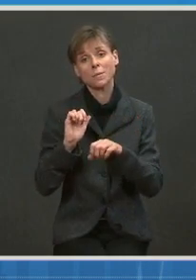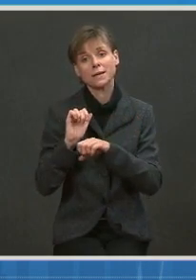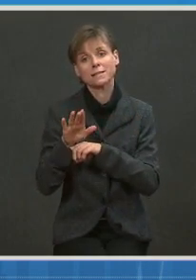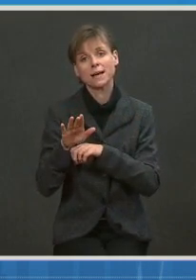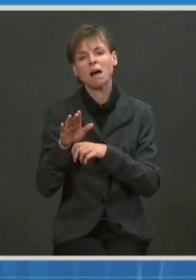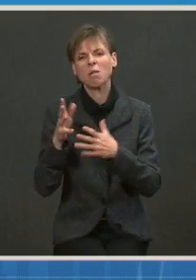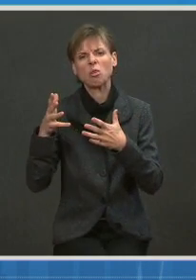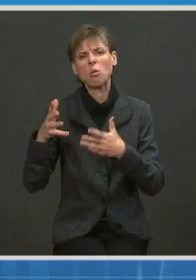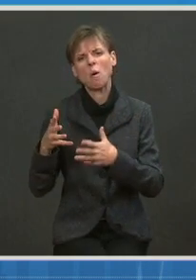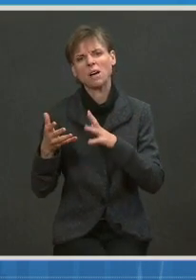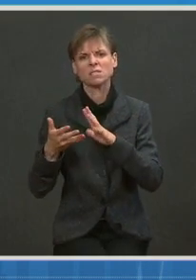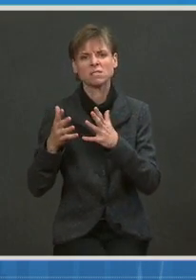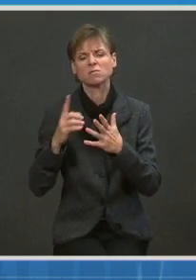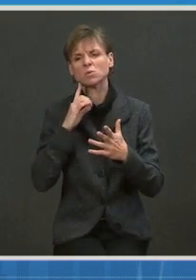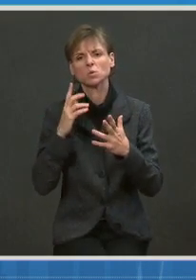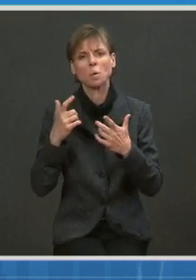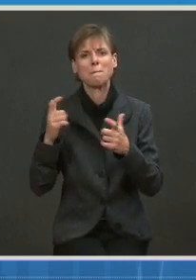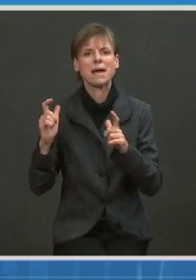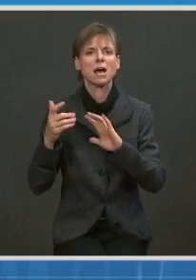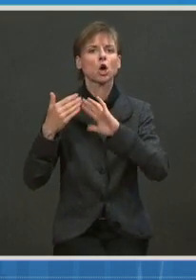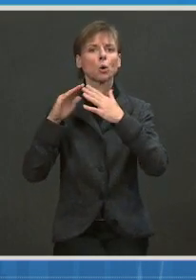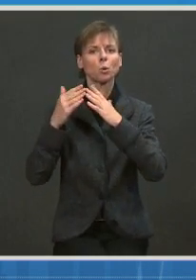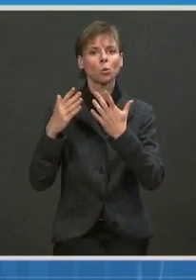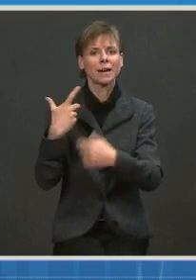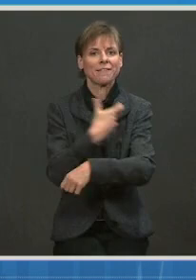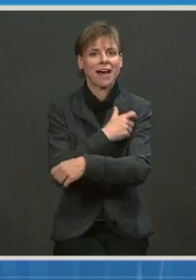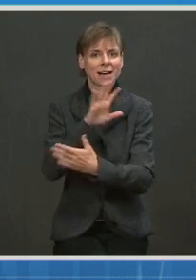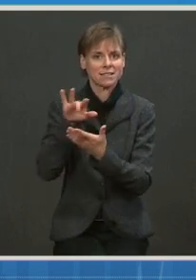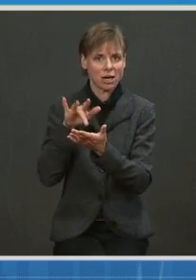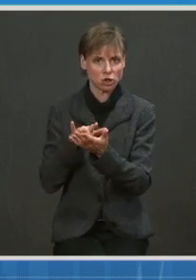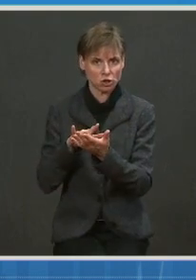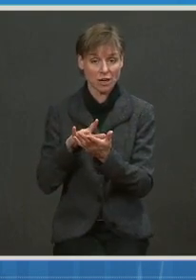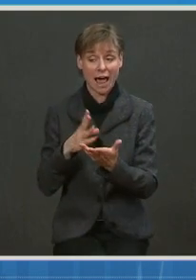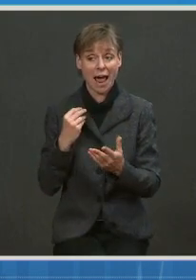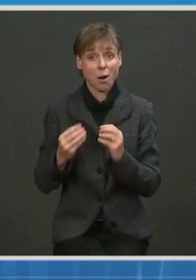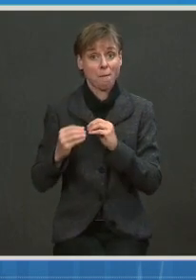to big community vaccination centers, and then an increasing share